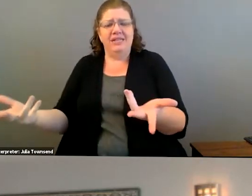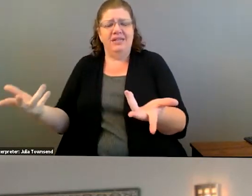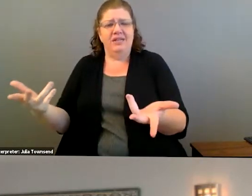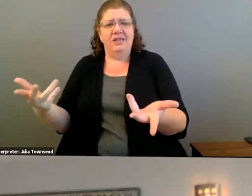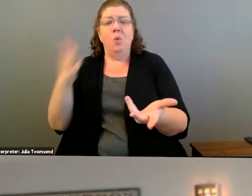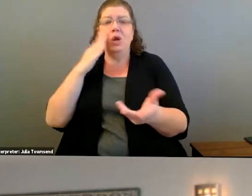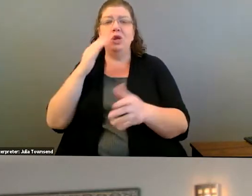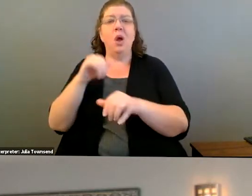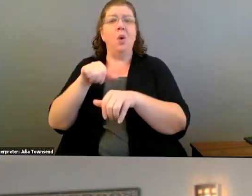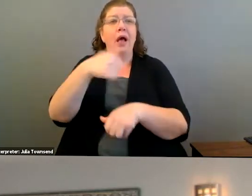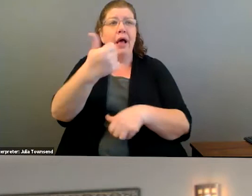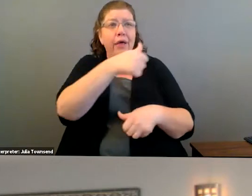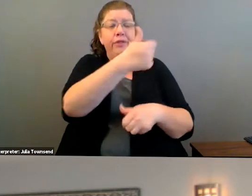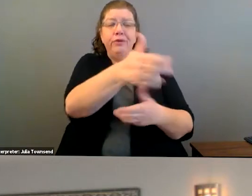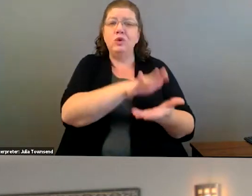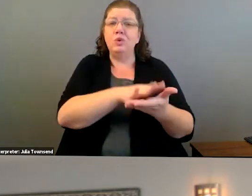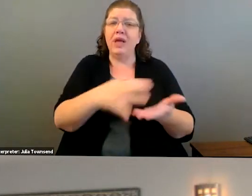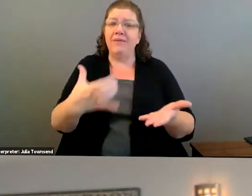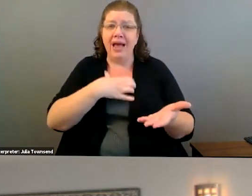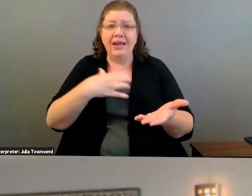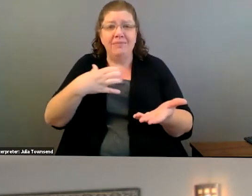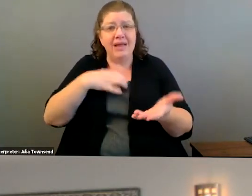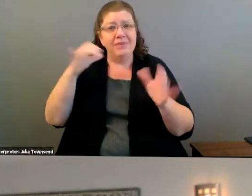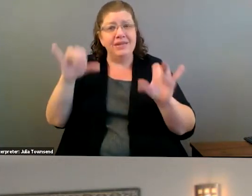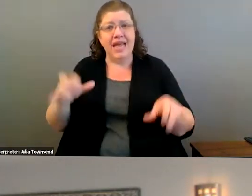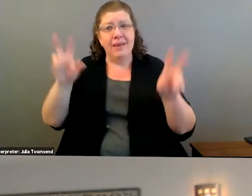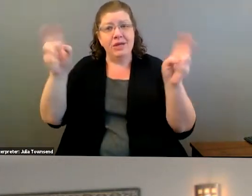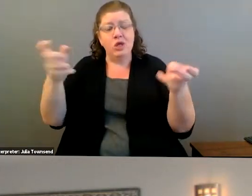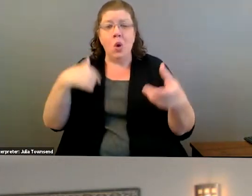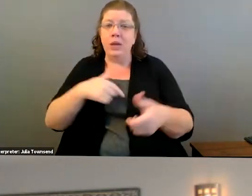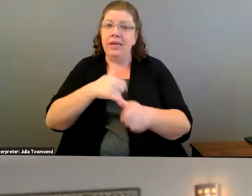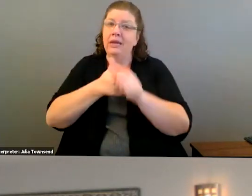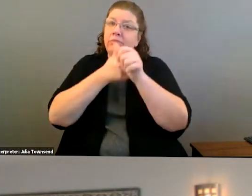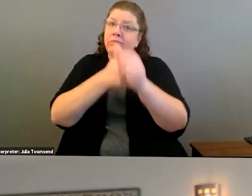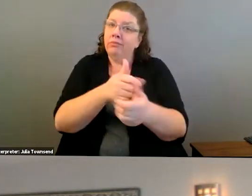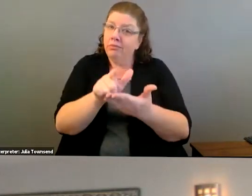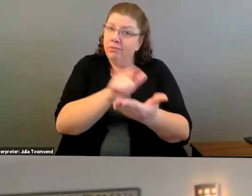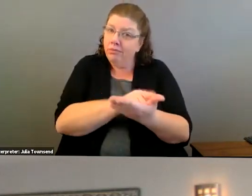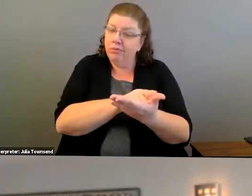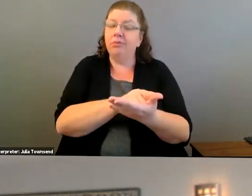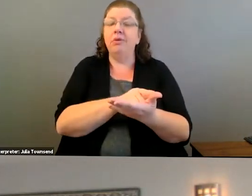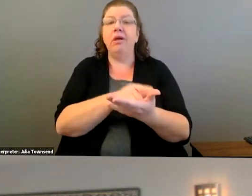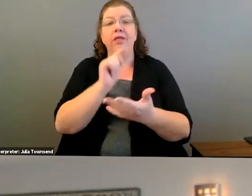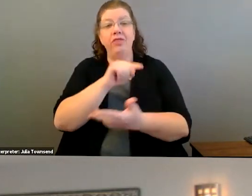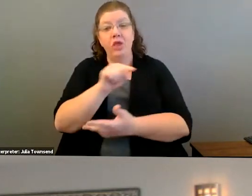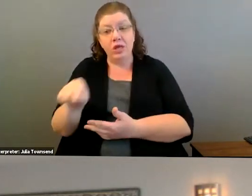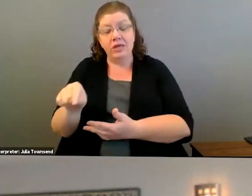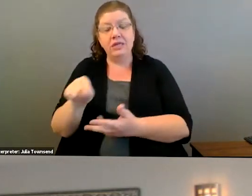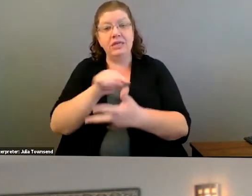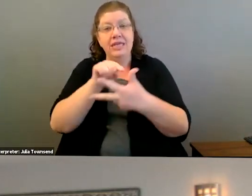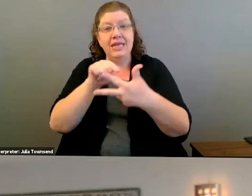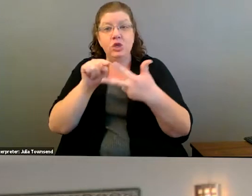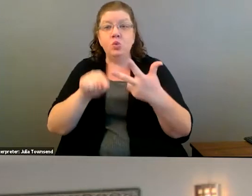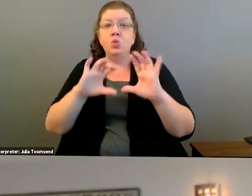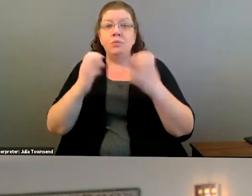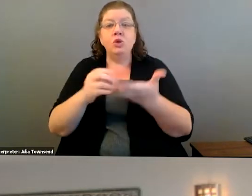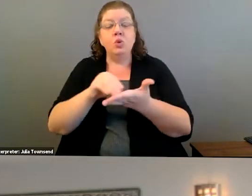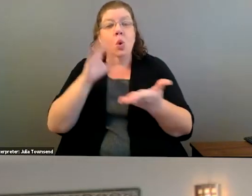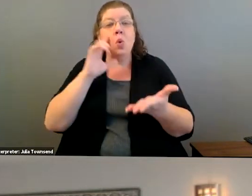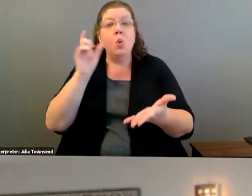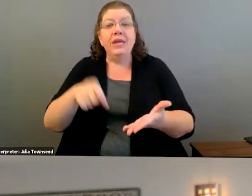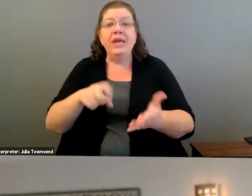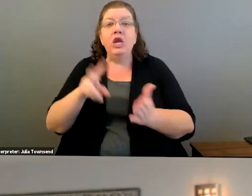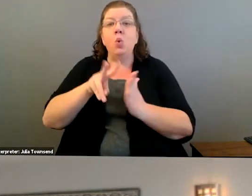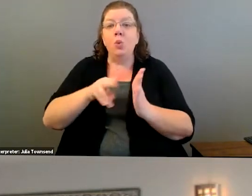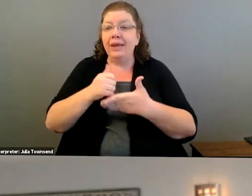other schools have gotten complaints about this, and we need to be in compliance. These are the students that need reading interventionists